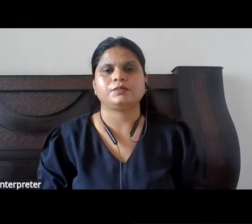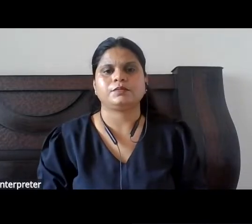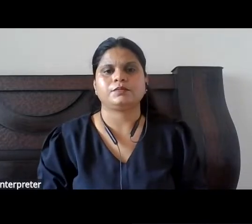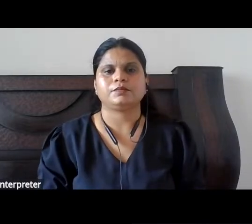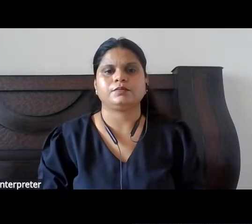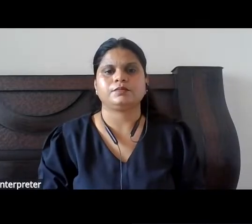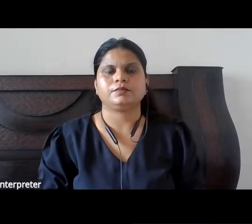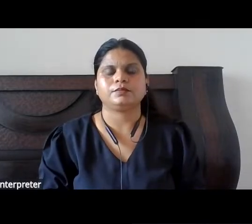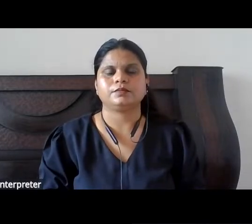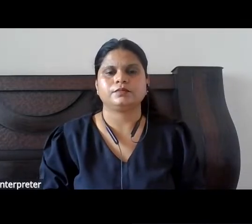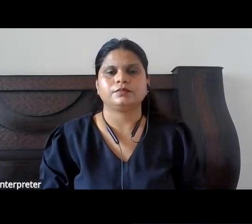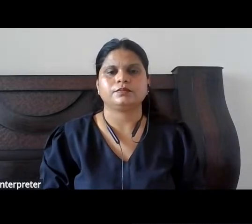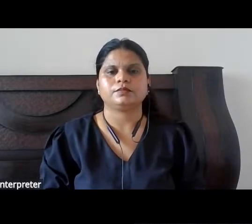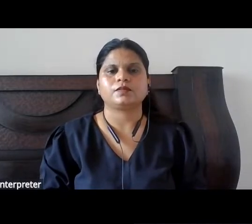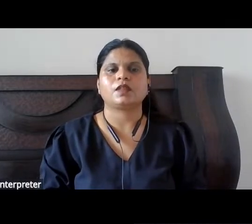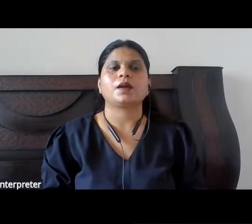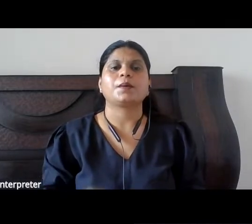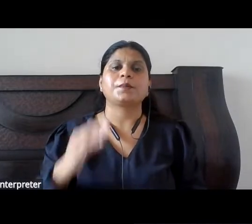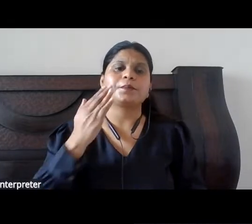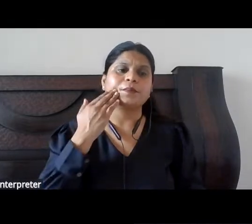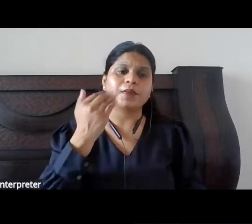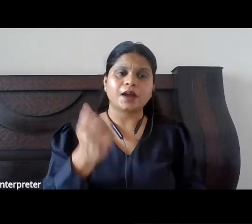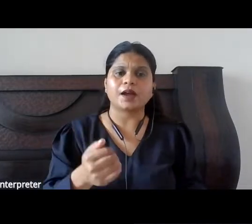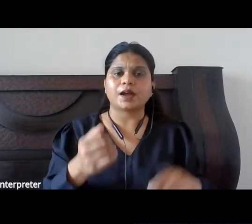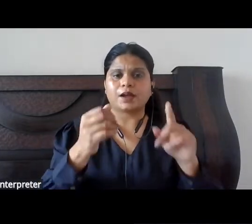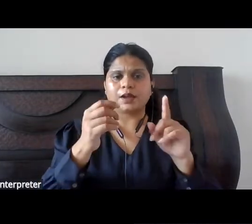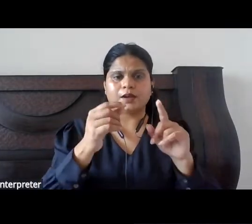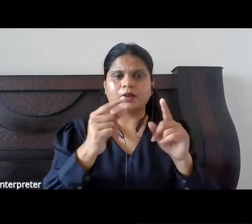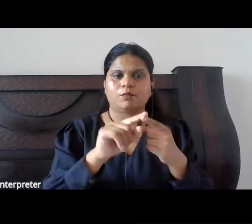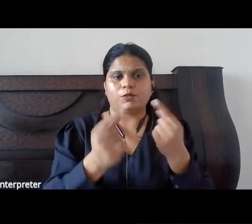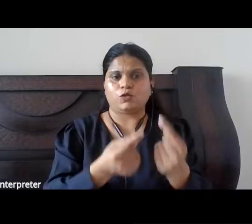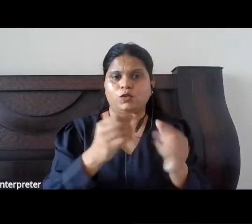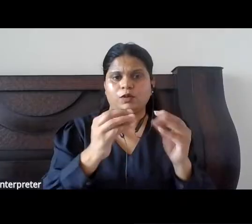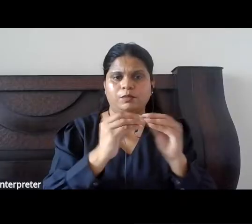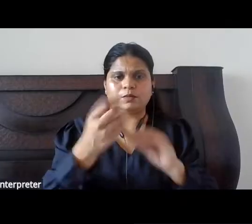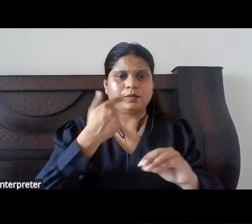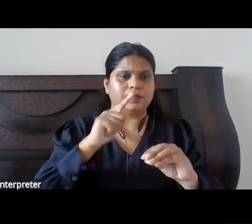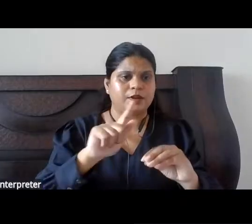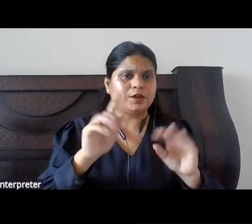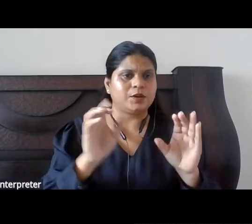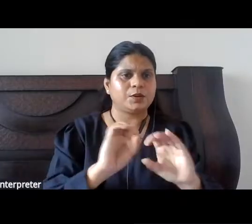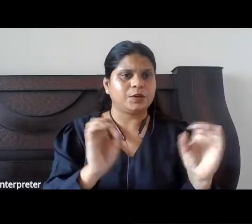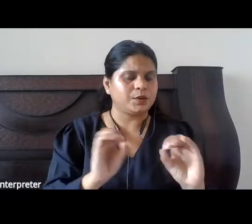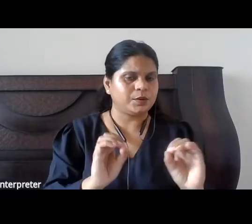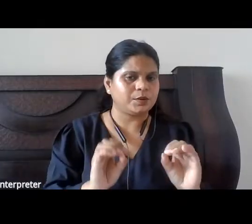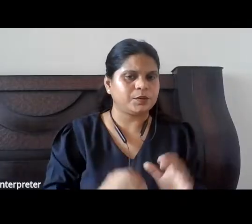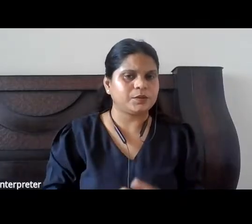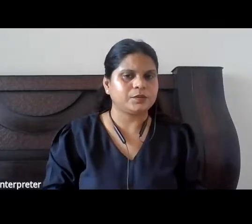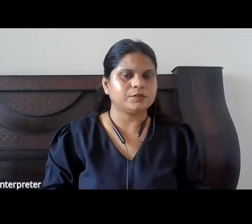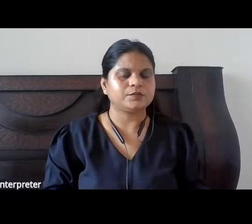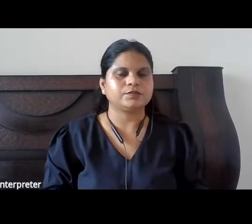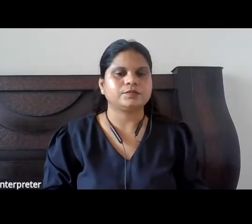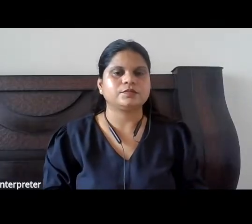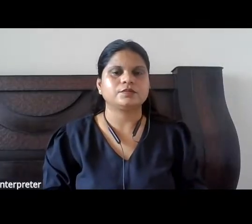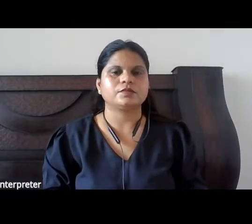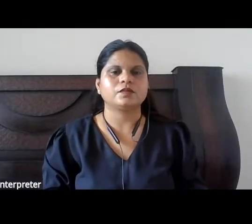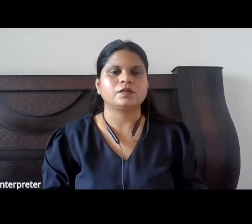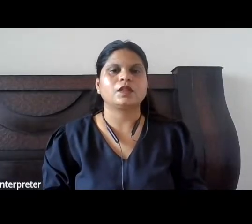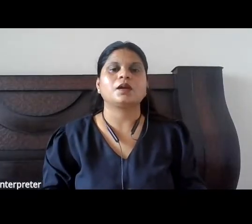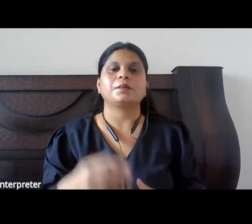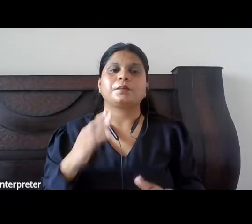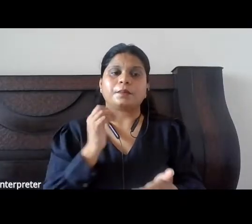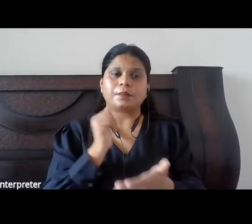will. Why political will is not there? Because we are not seen as a vote bank by the politicians, which we need to break.